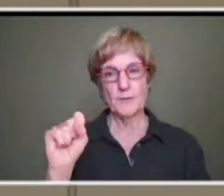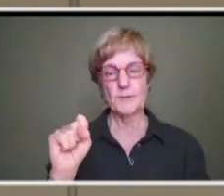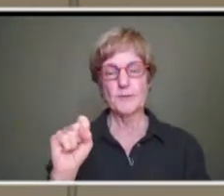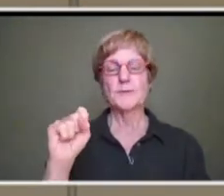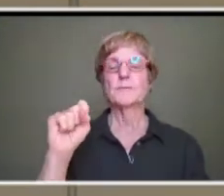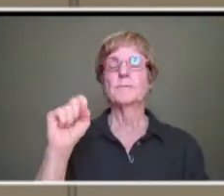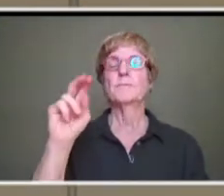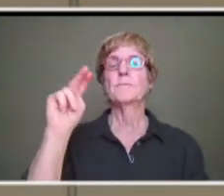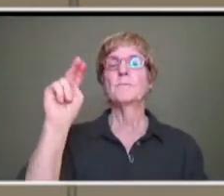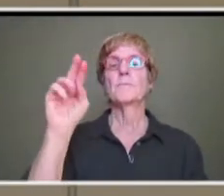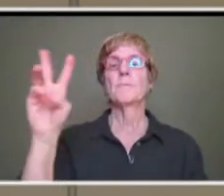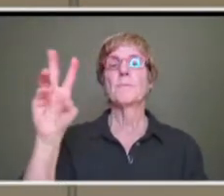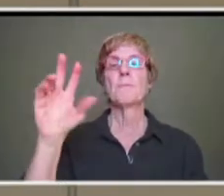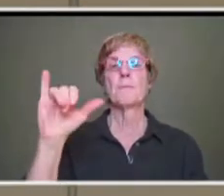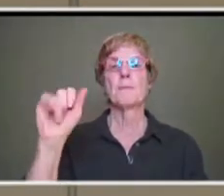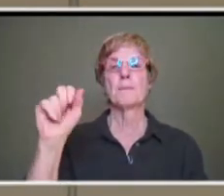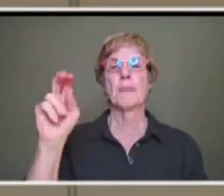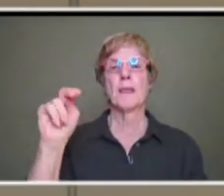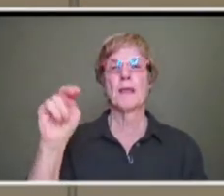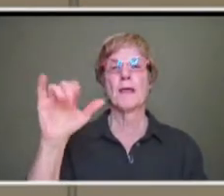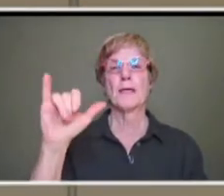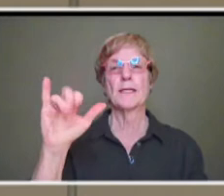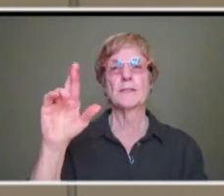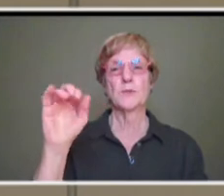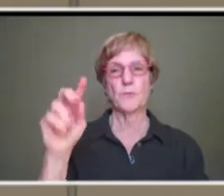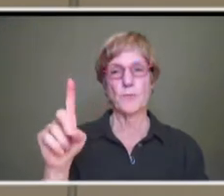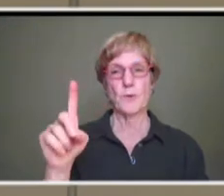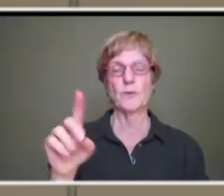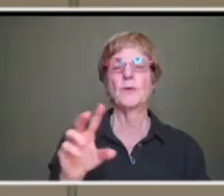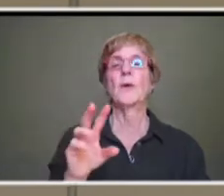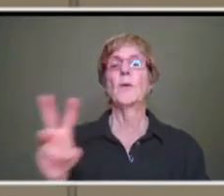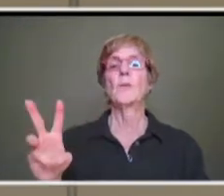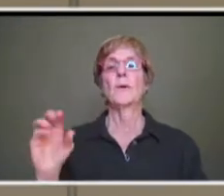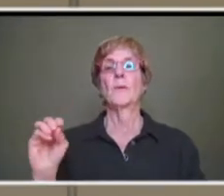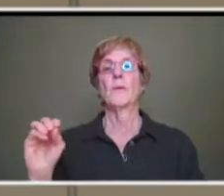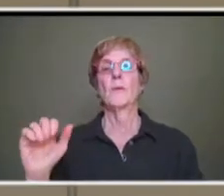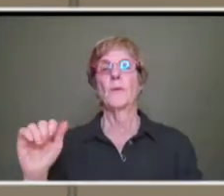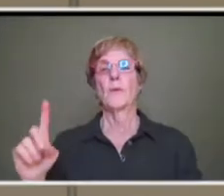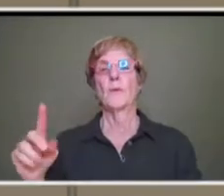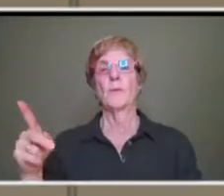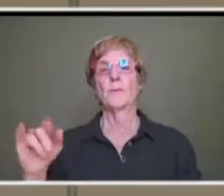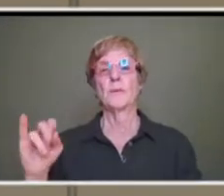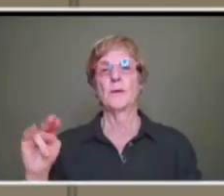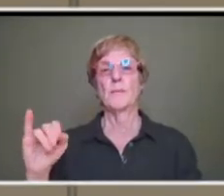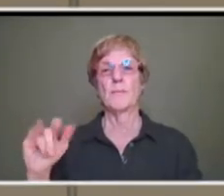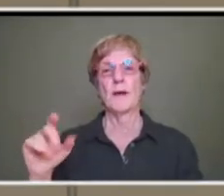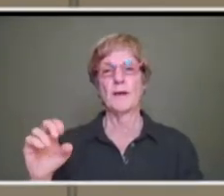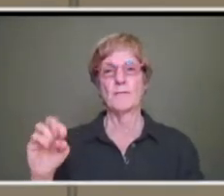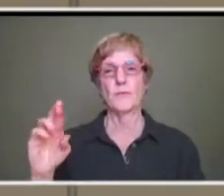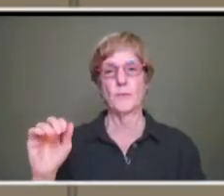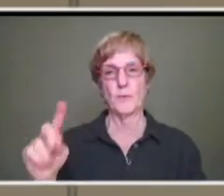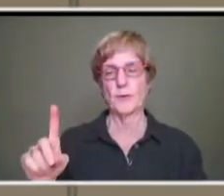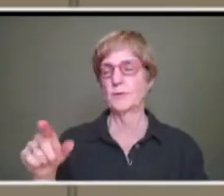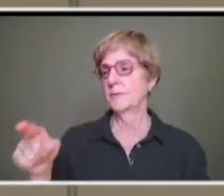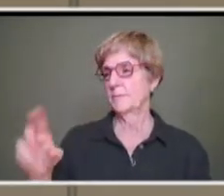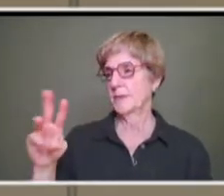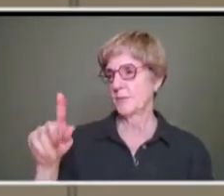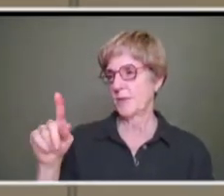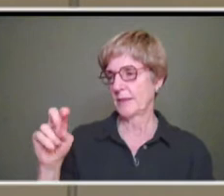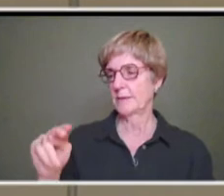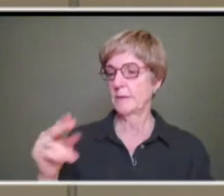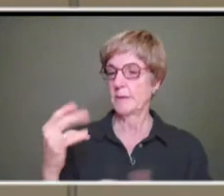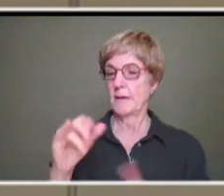side of Yancey Road East of South Tryon Street and West of Old Pineville Road in Council District three Miss Wellington's District the current zoning